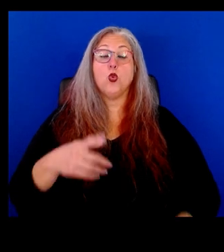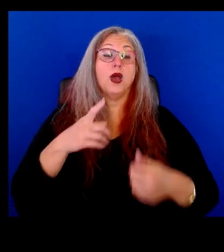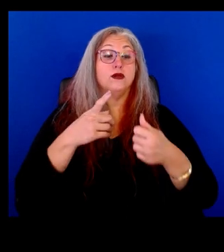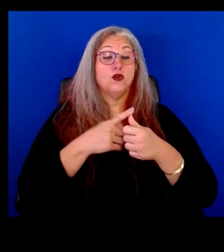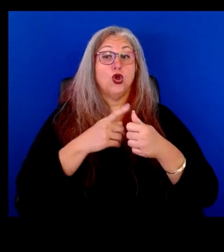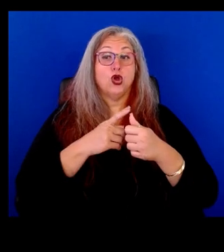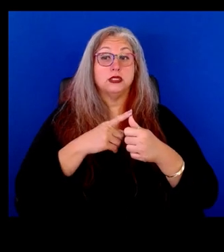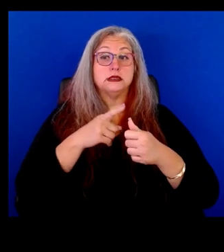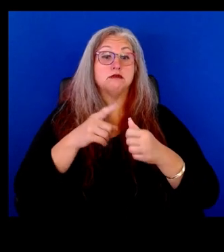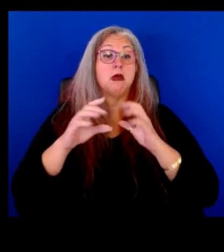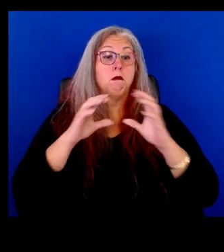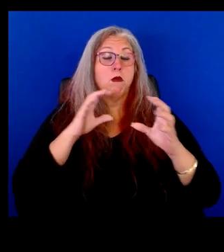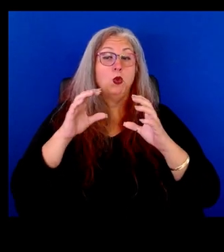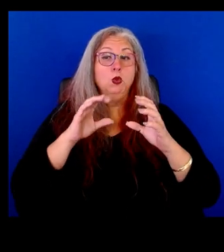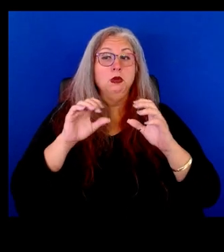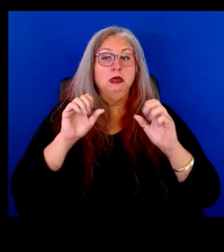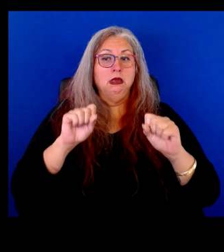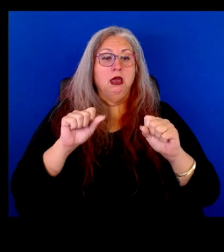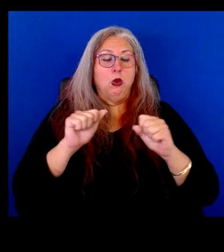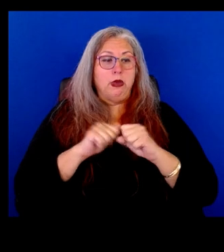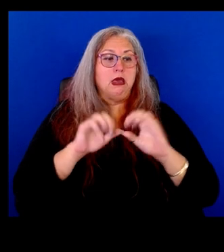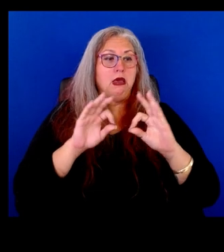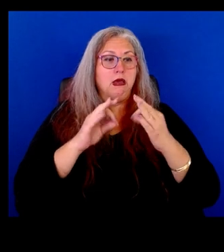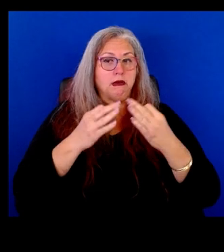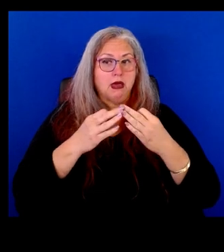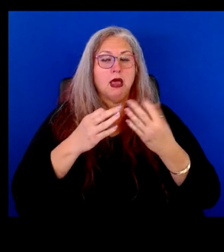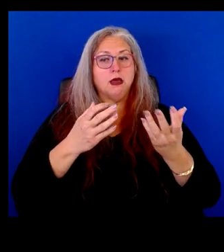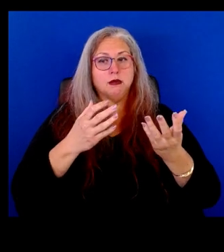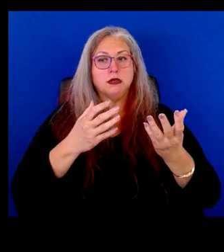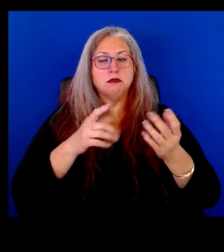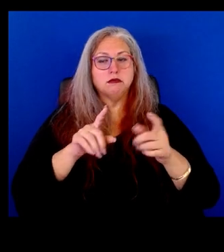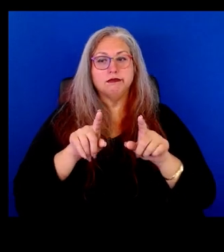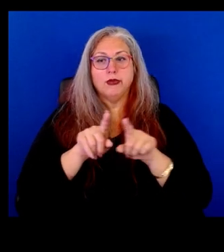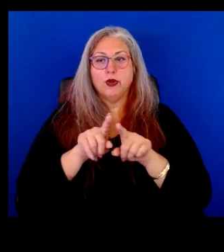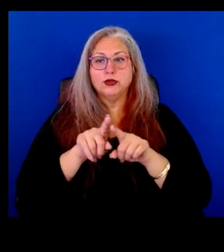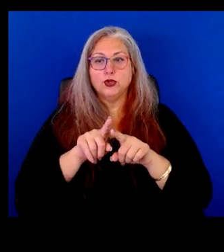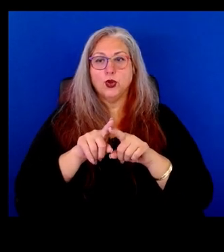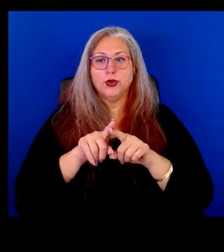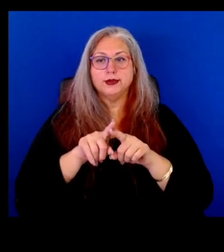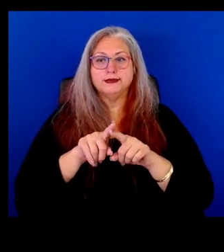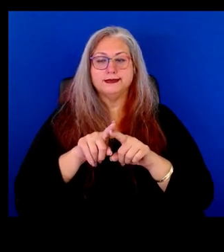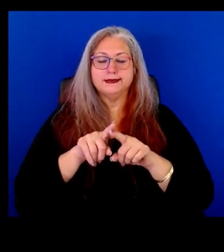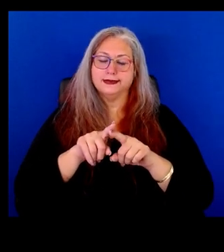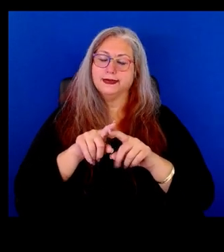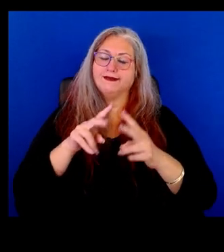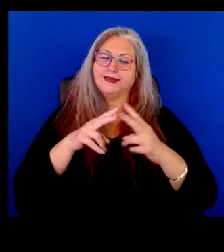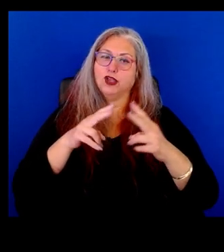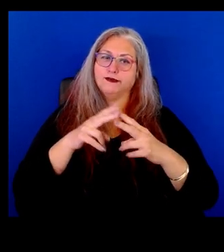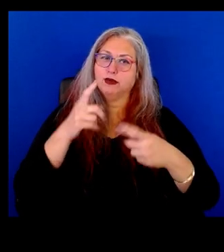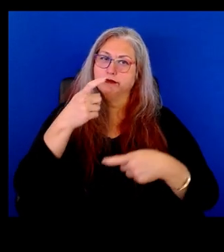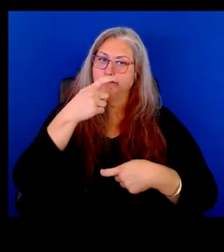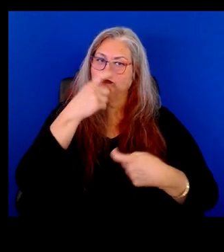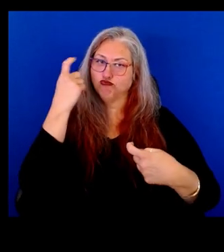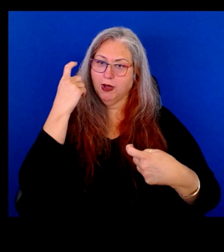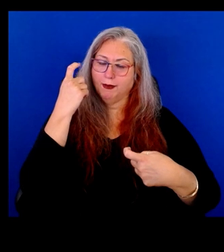At first they were able to communicate with them, and it was also a most